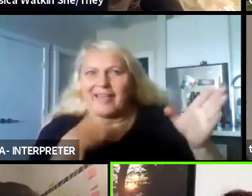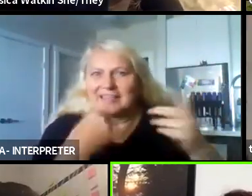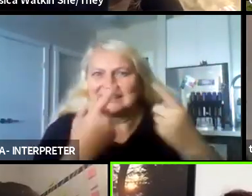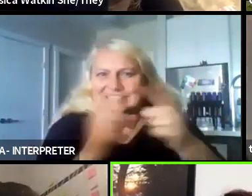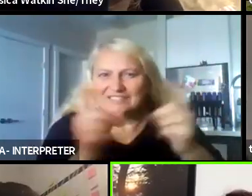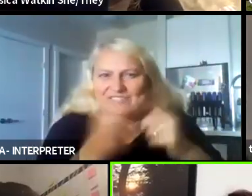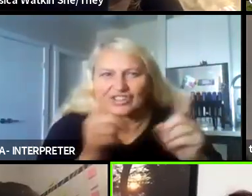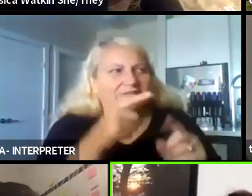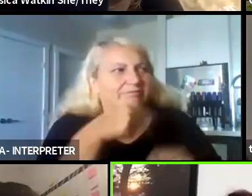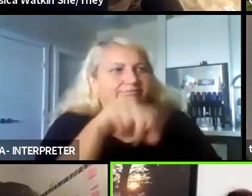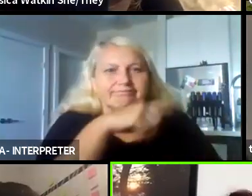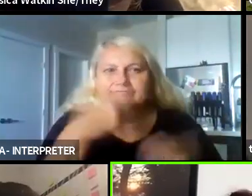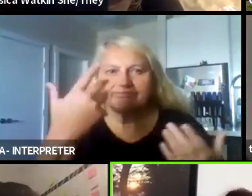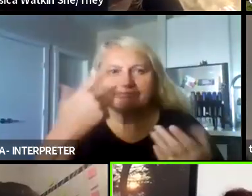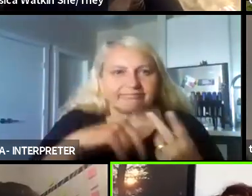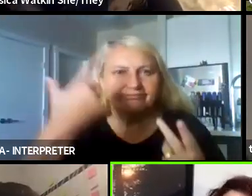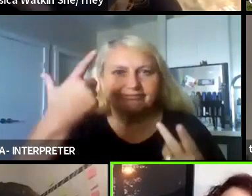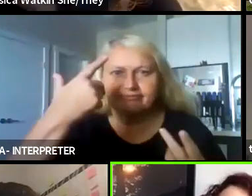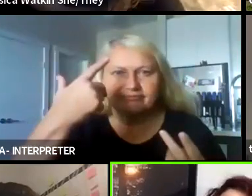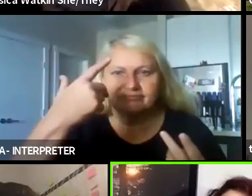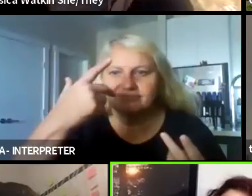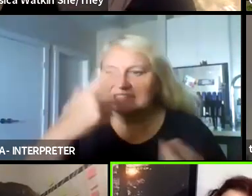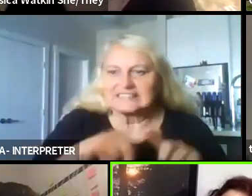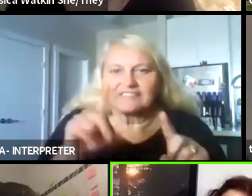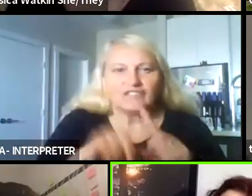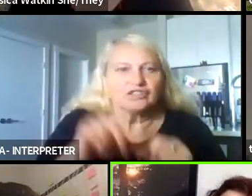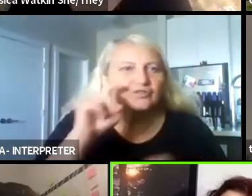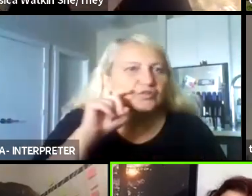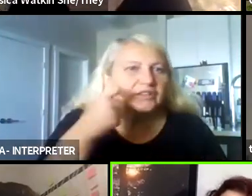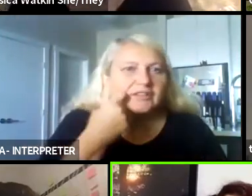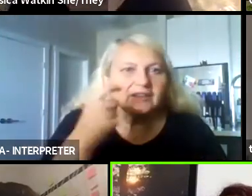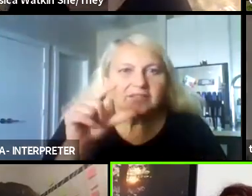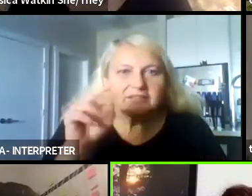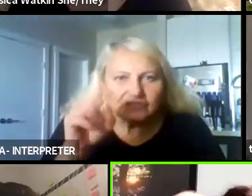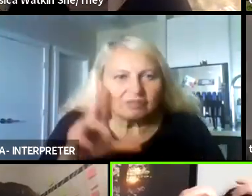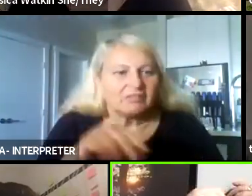and race presentations. And